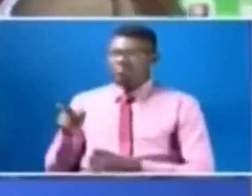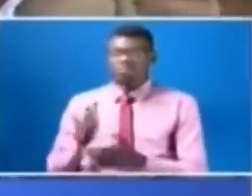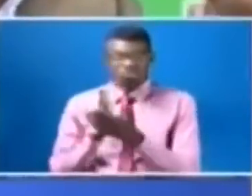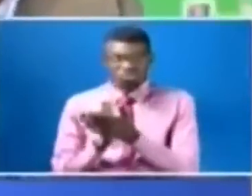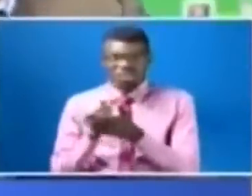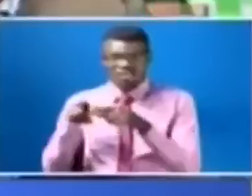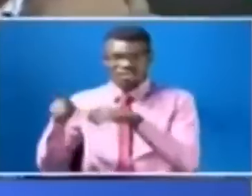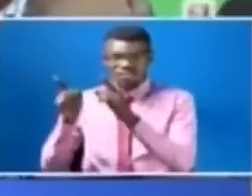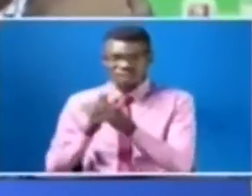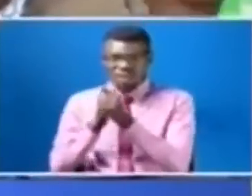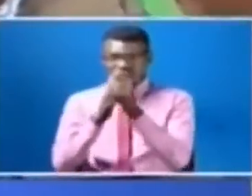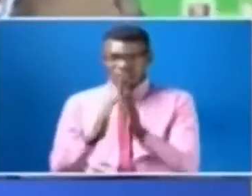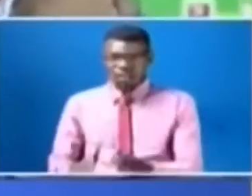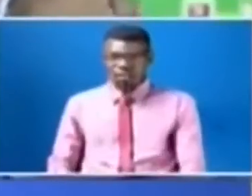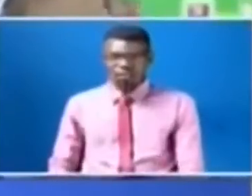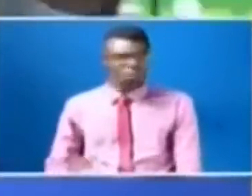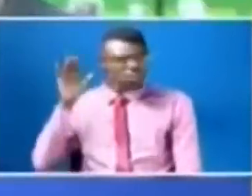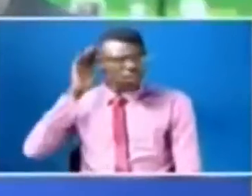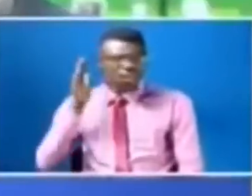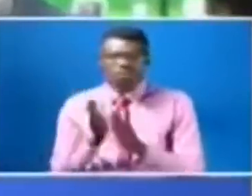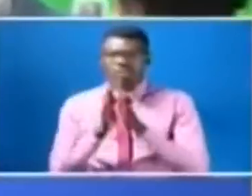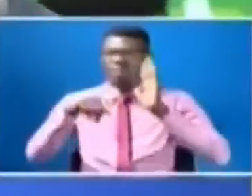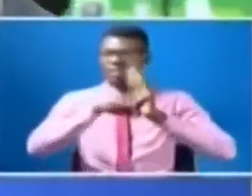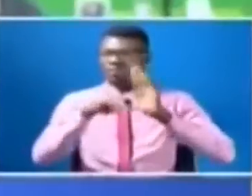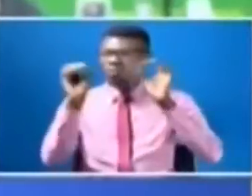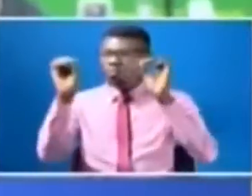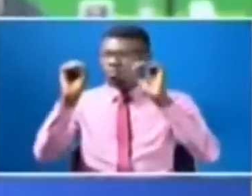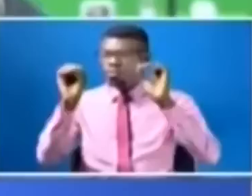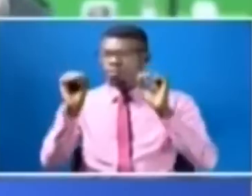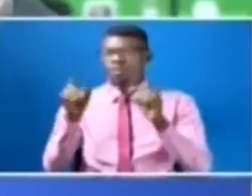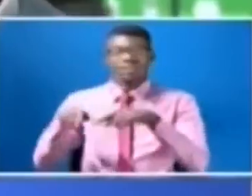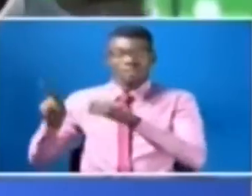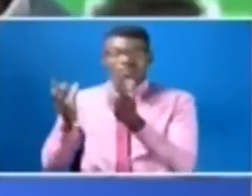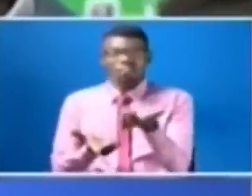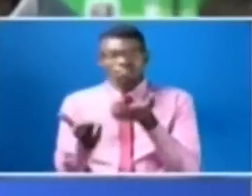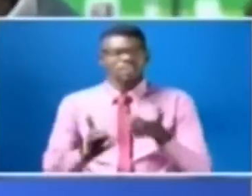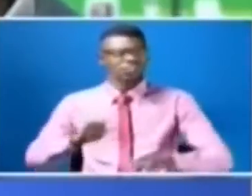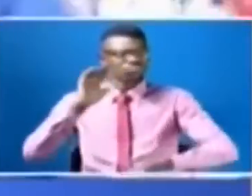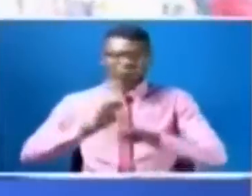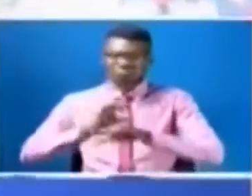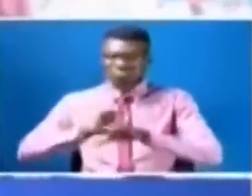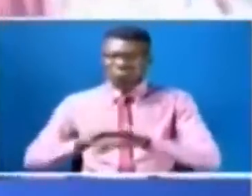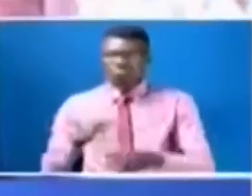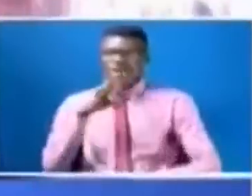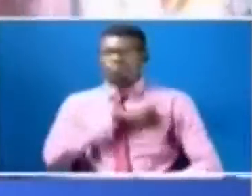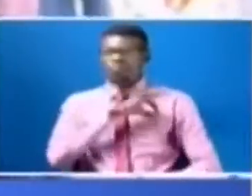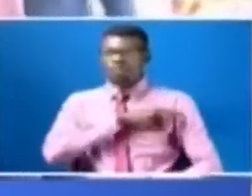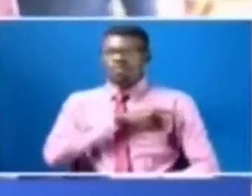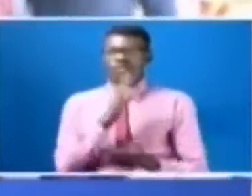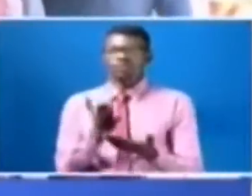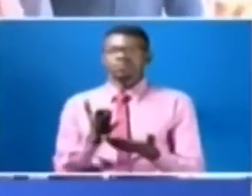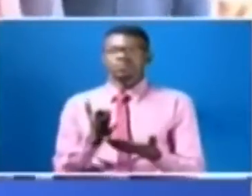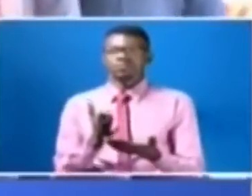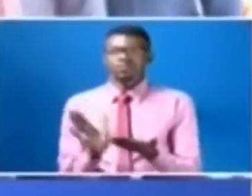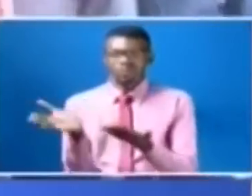ambaye sijaisikia ubaya wake. He was a good businessman. He made a lot of profit for the company. Following the concluded burial